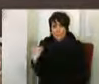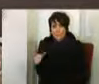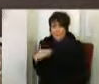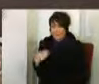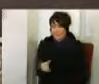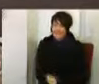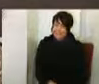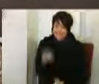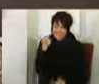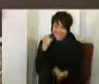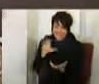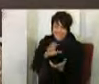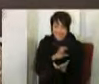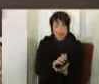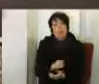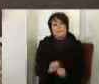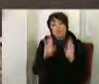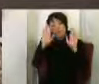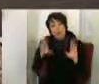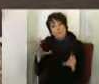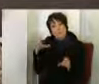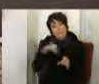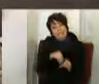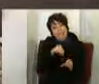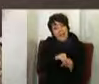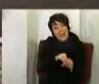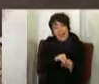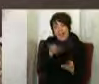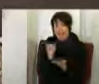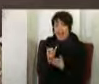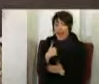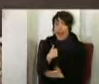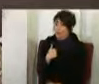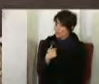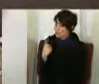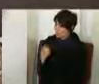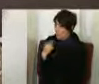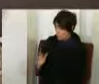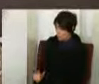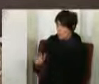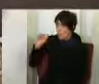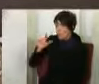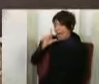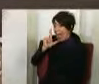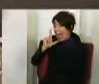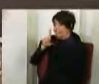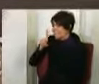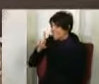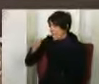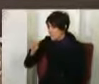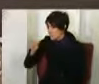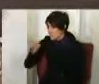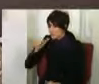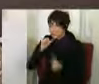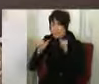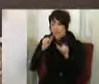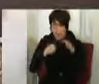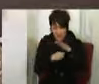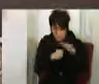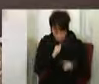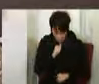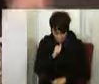and great to participate, and great that I, as someone who grew up LDS and had to deny who I was, to be able to